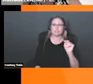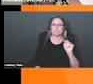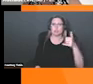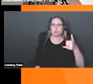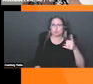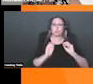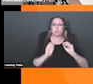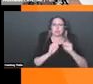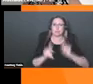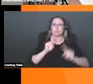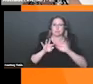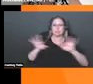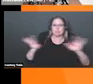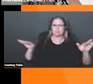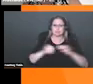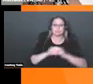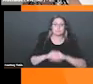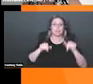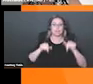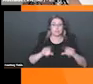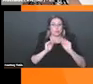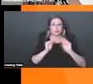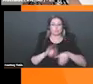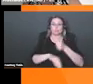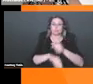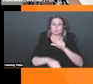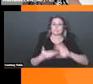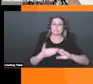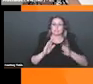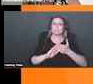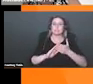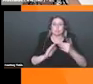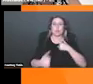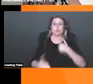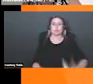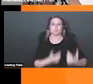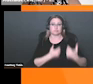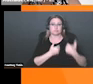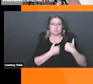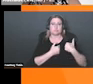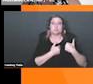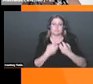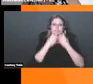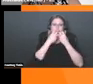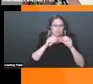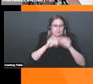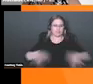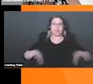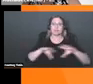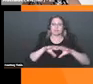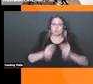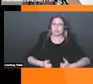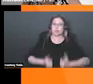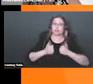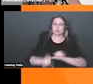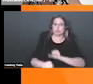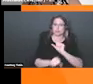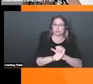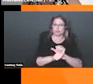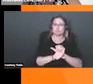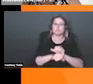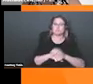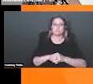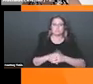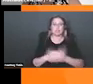people. As an organization in this city, we have a responsibility for the stewardship of the land on which we live and work. Today,